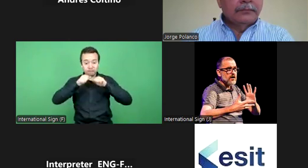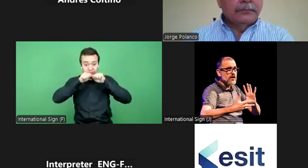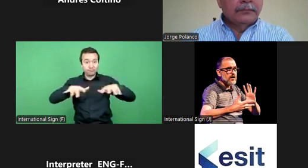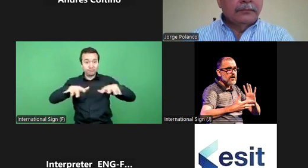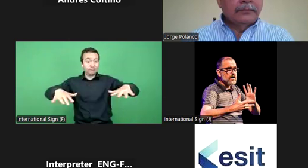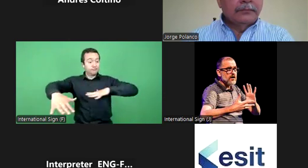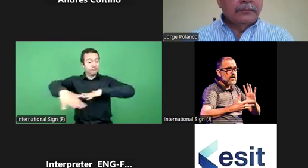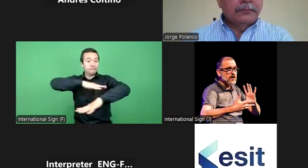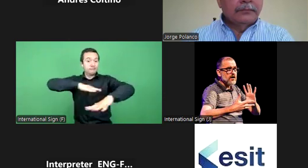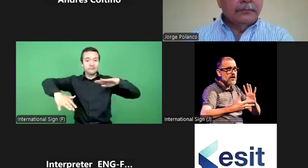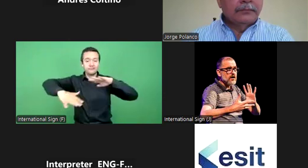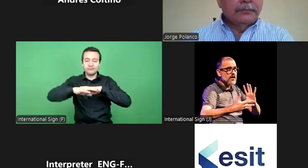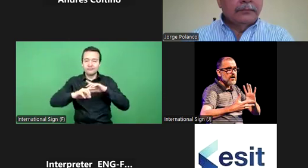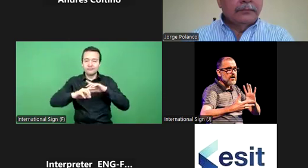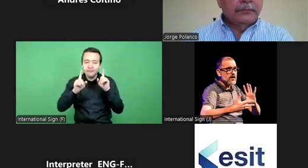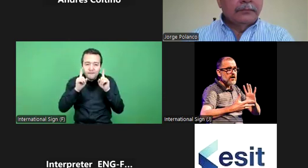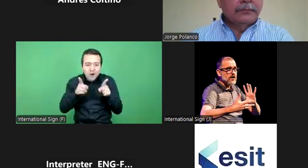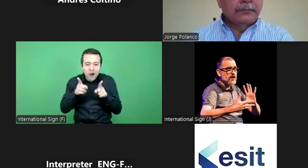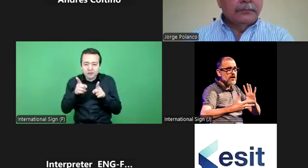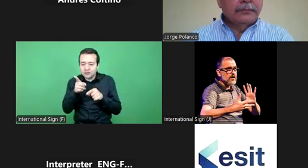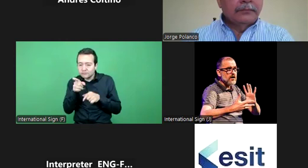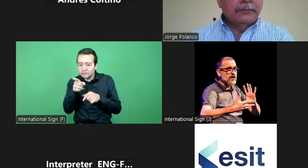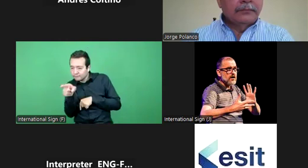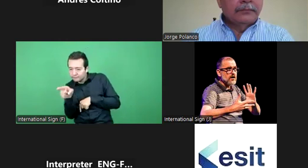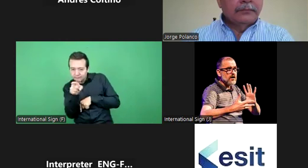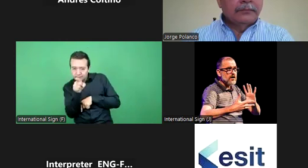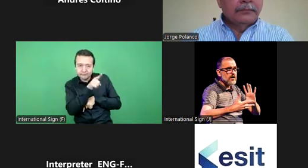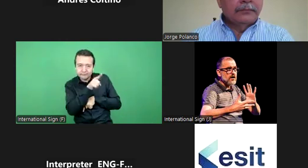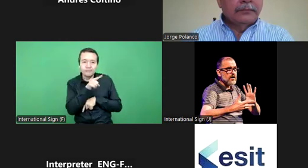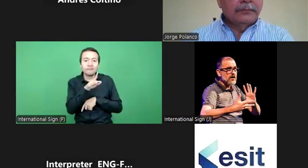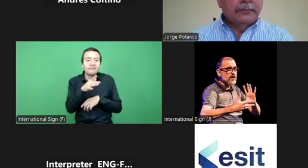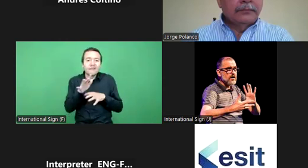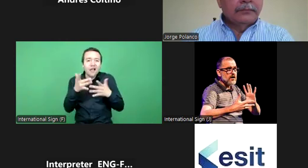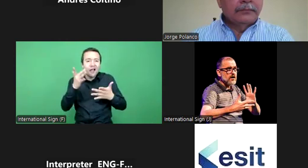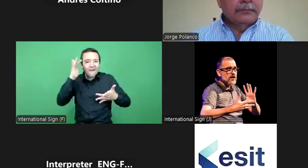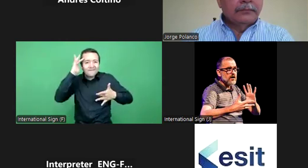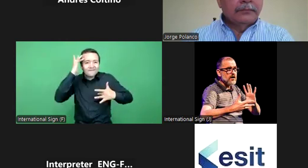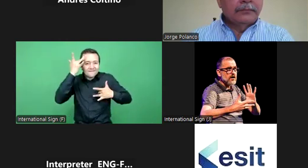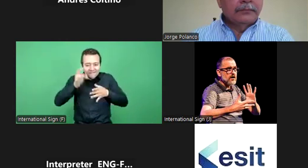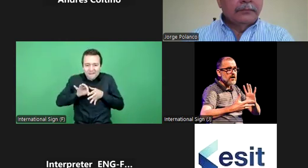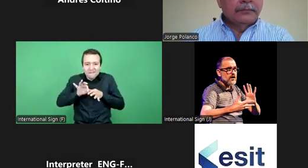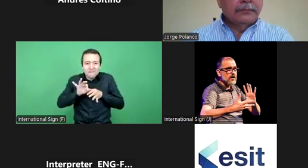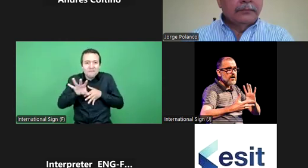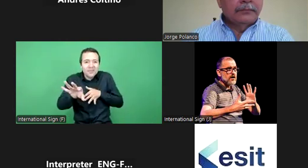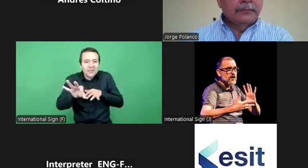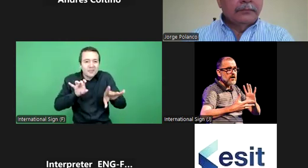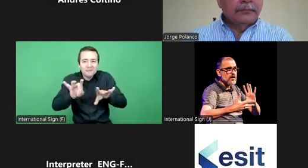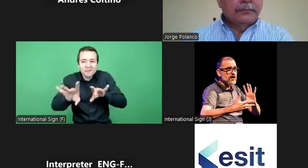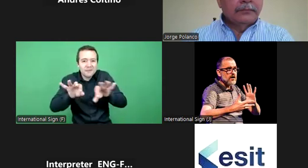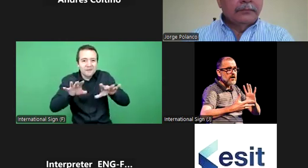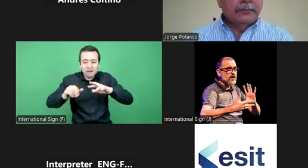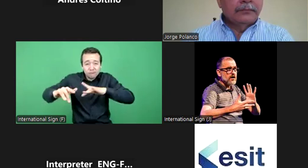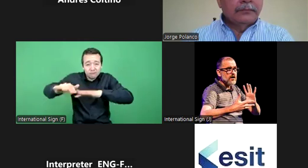of customizing the intervention to address our unique needs in St. Lucia. This was done by